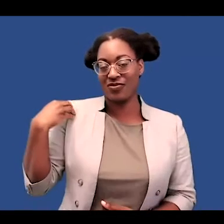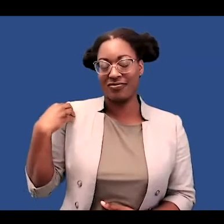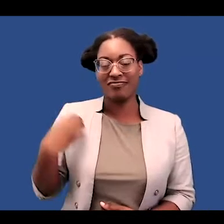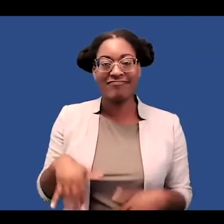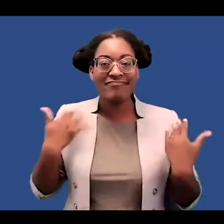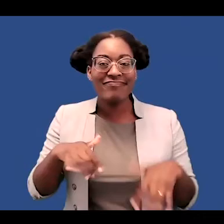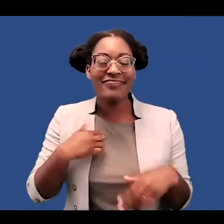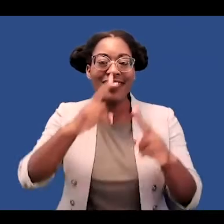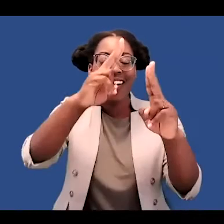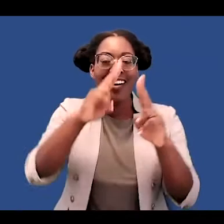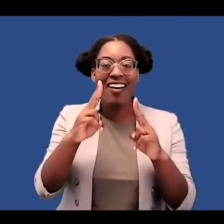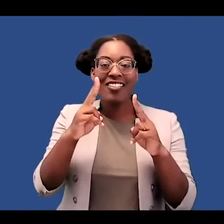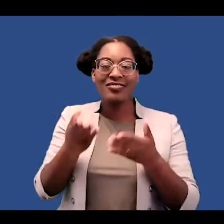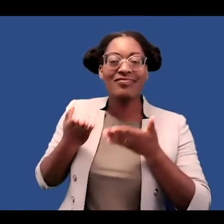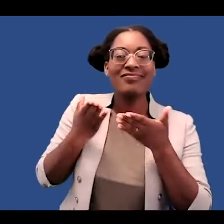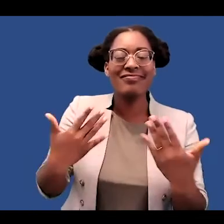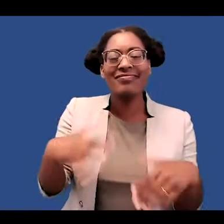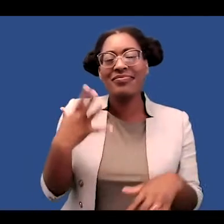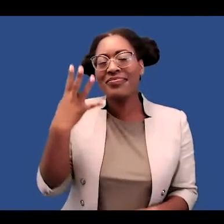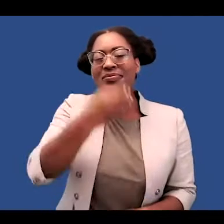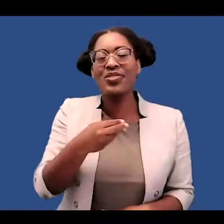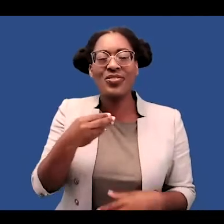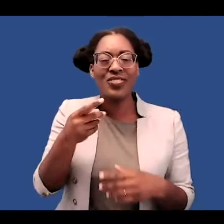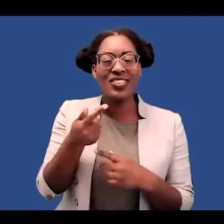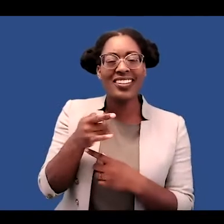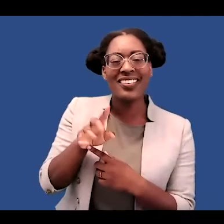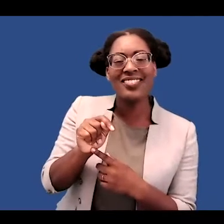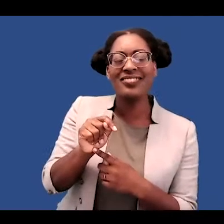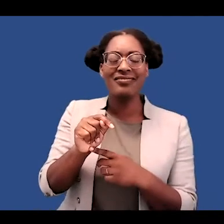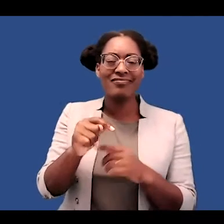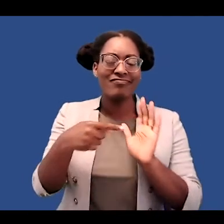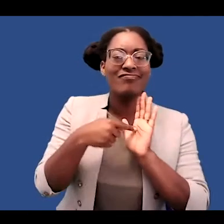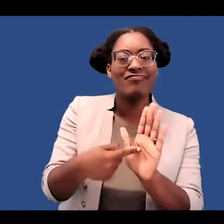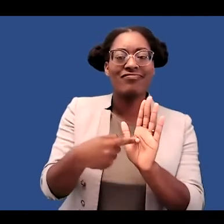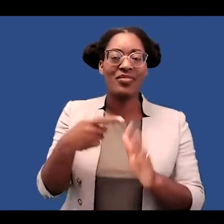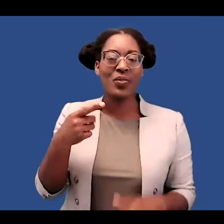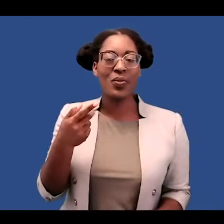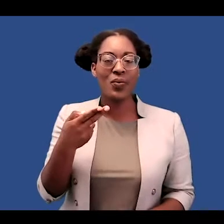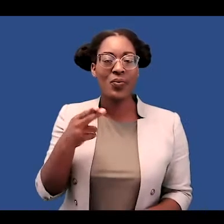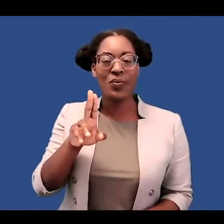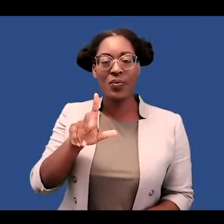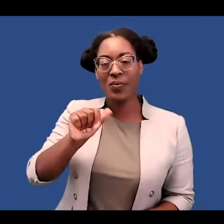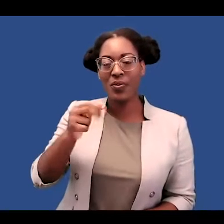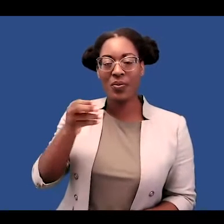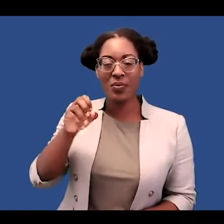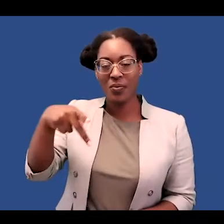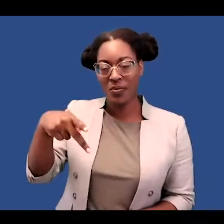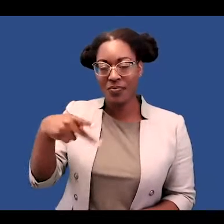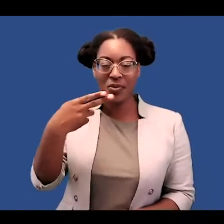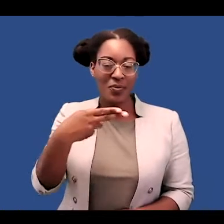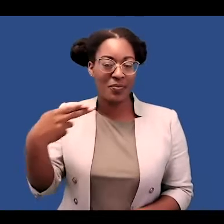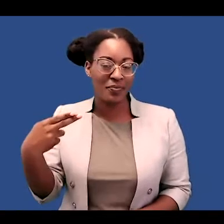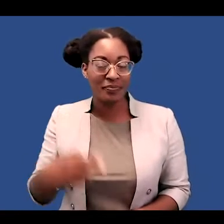to be able to offer you a beautiful gift for reintroducing you back into the hula hoop. I have on an all-black full-body